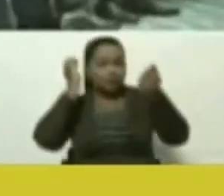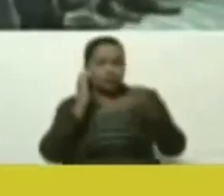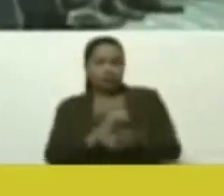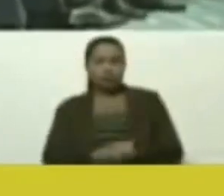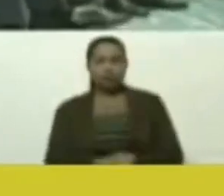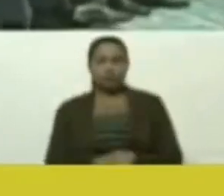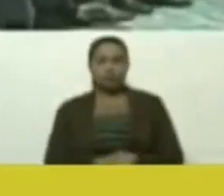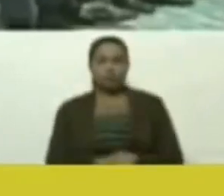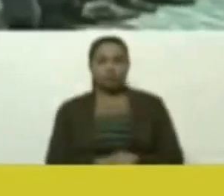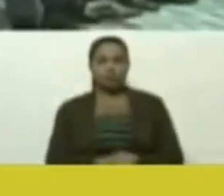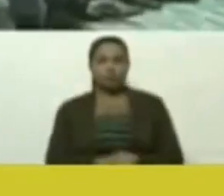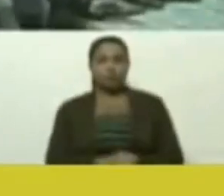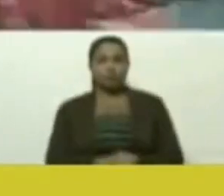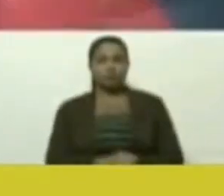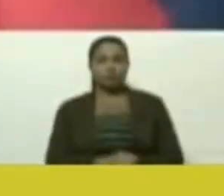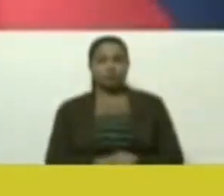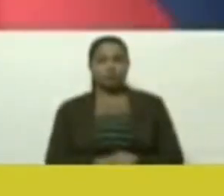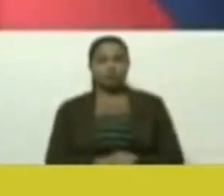ambassadors,